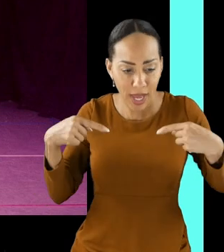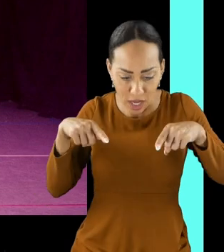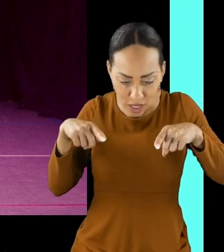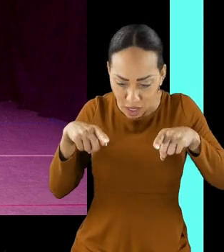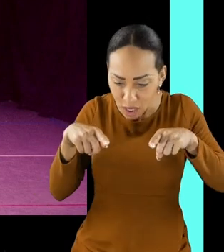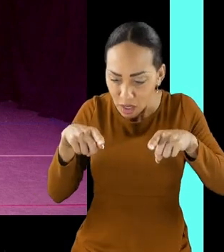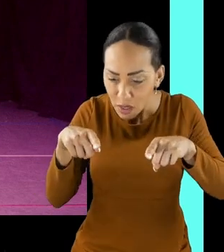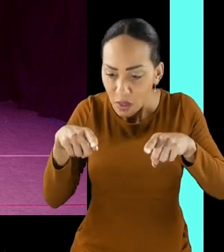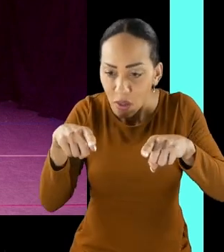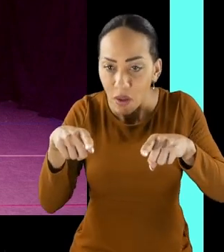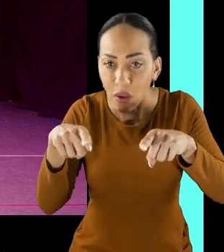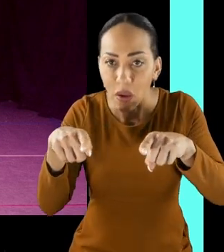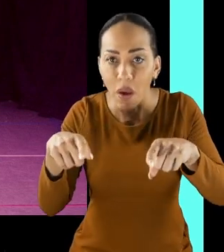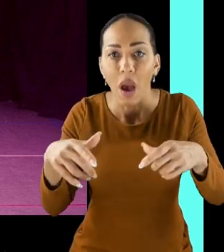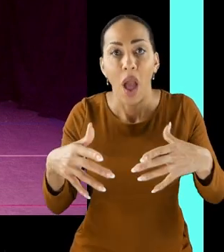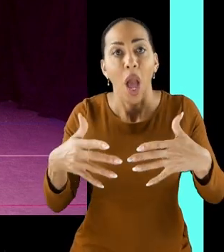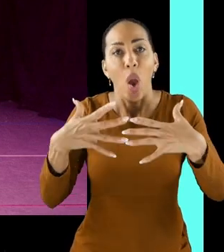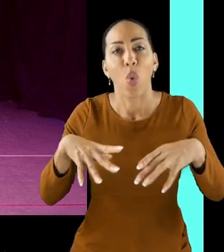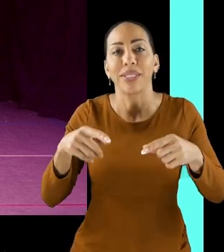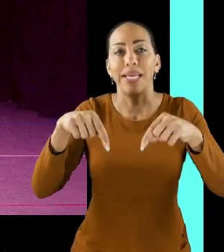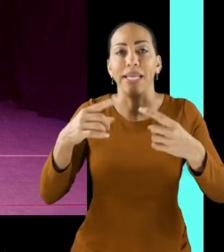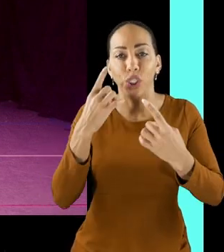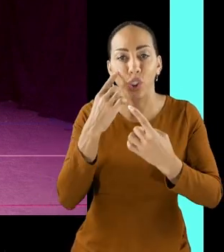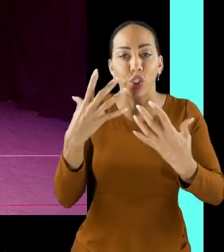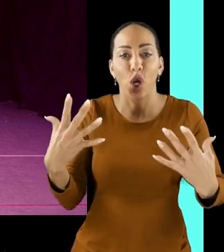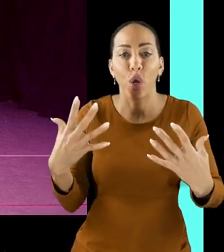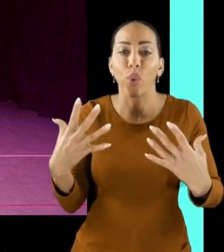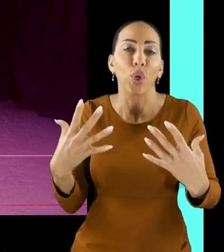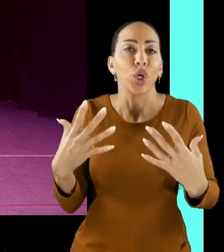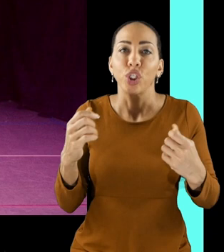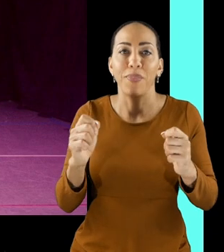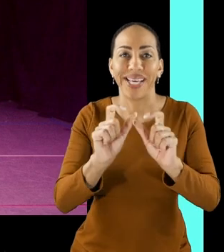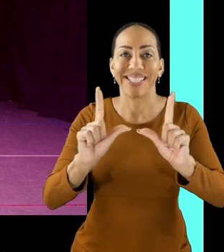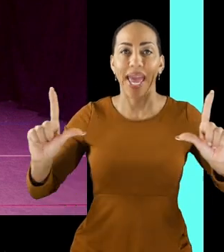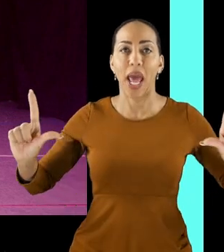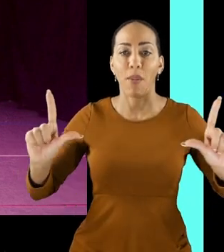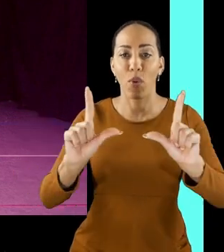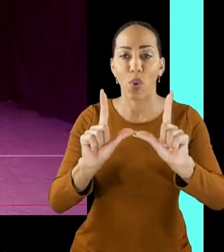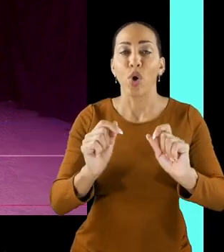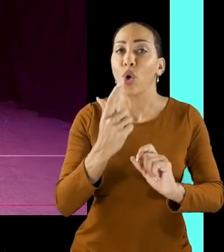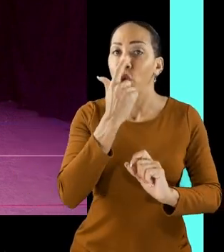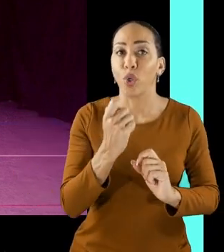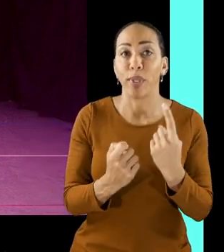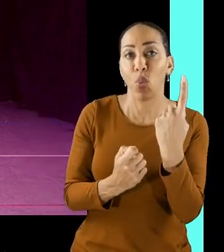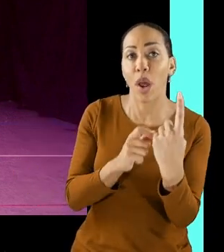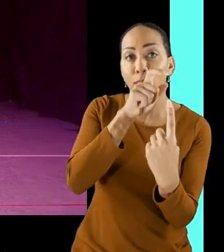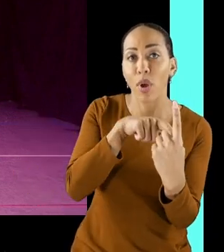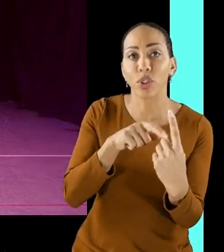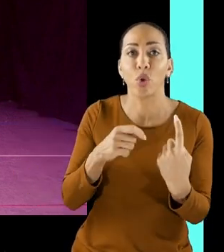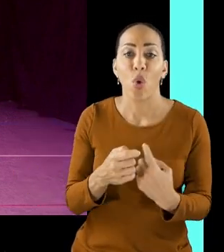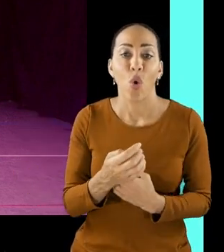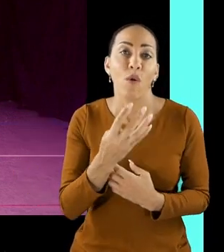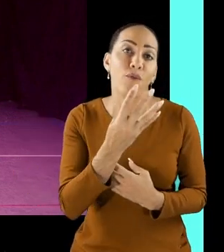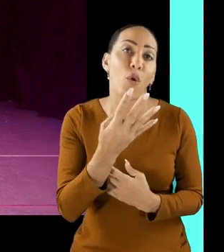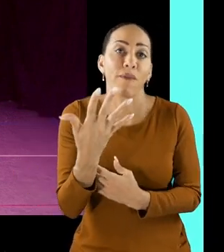the show to be very scalable, to be anything from toured as a one-person solo to the kind of full five-performer big stage piece